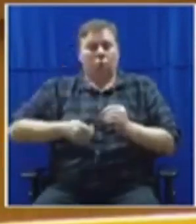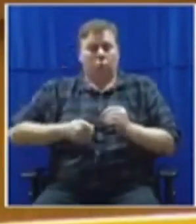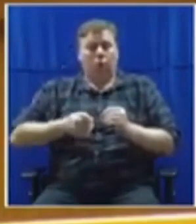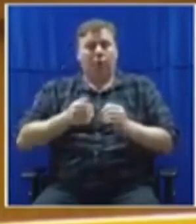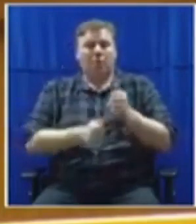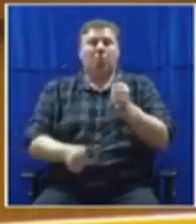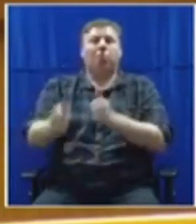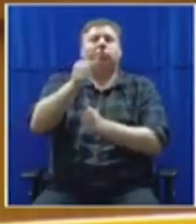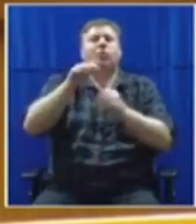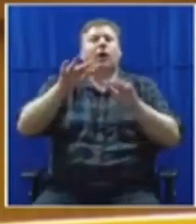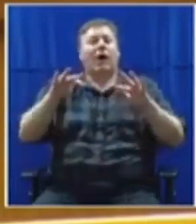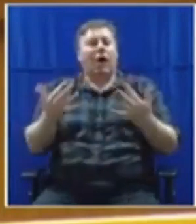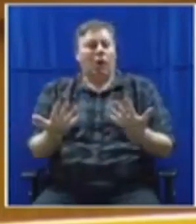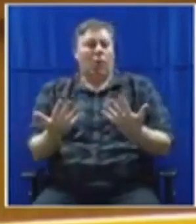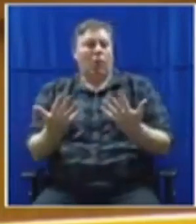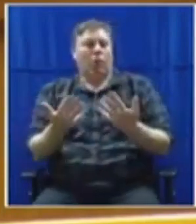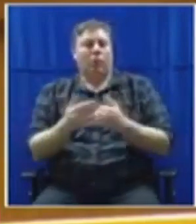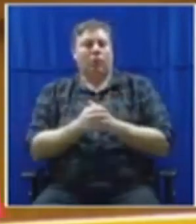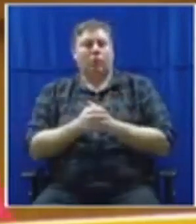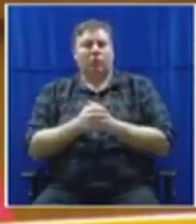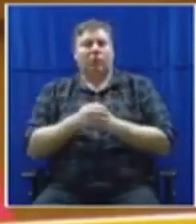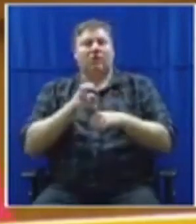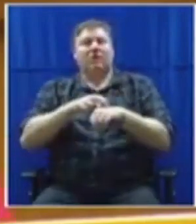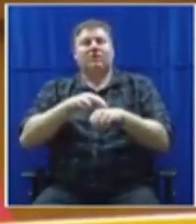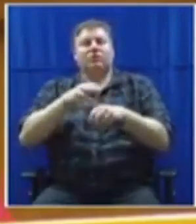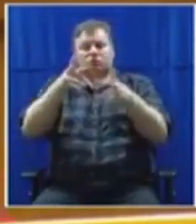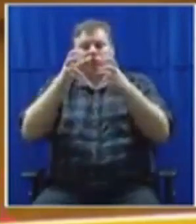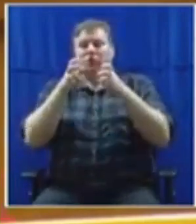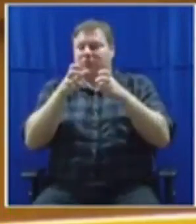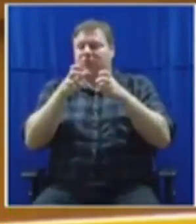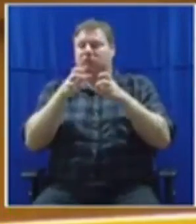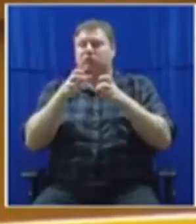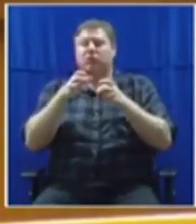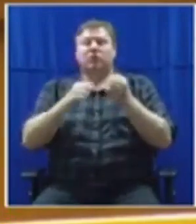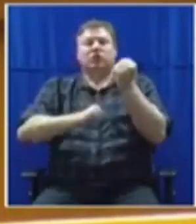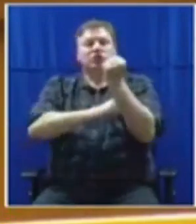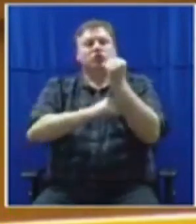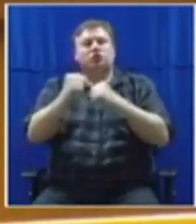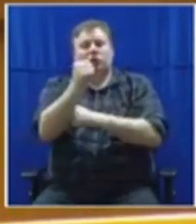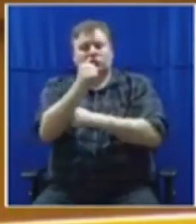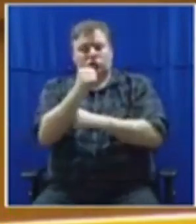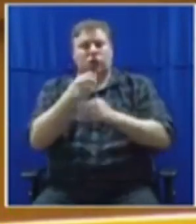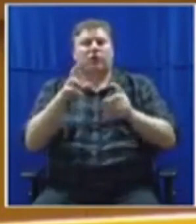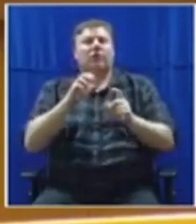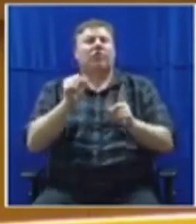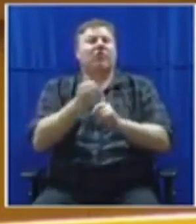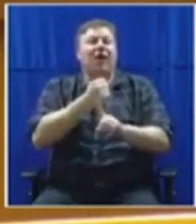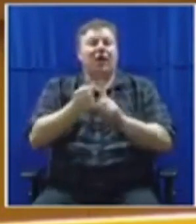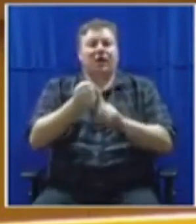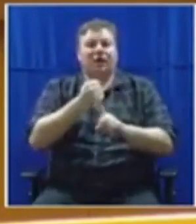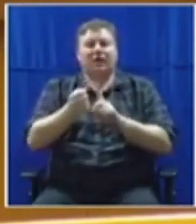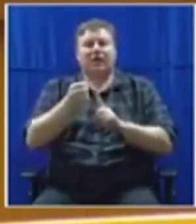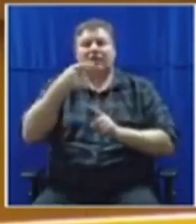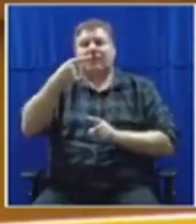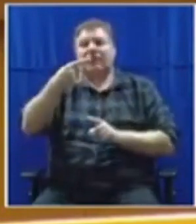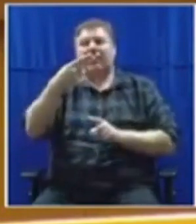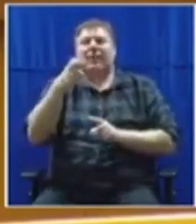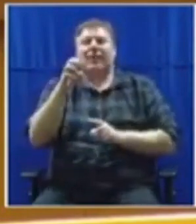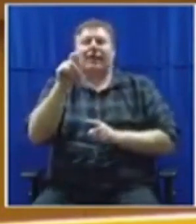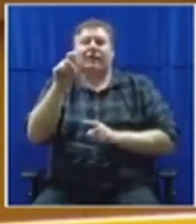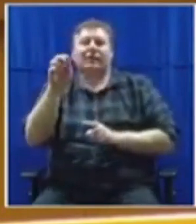must therefore recognize that the structural violence of the ghetto produces violence and has now